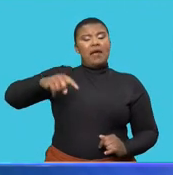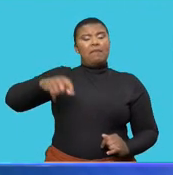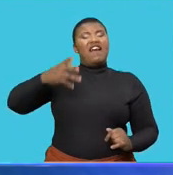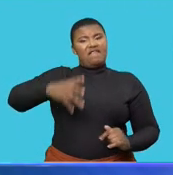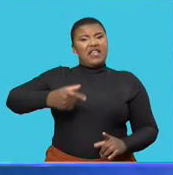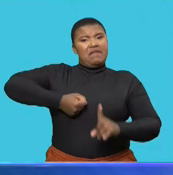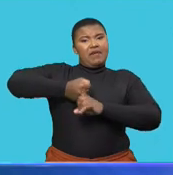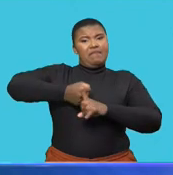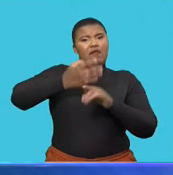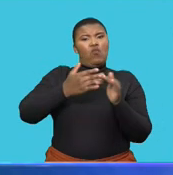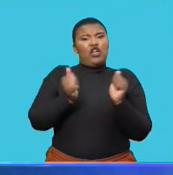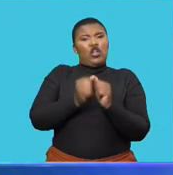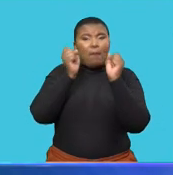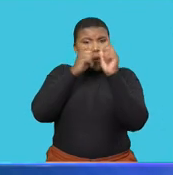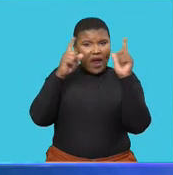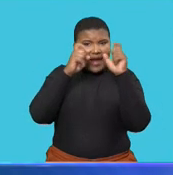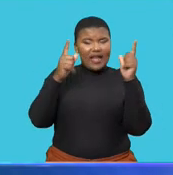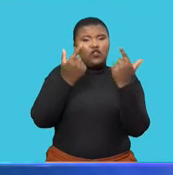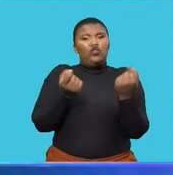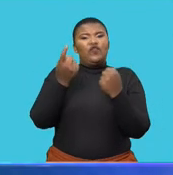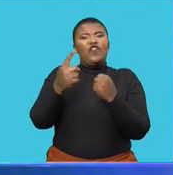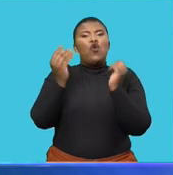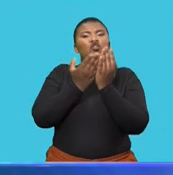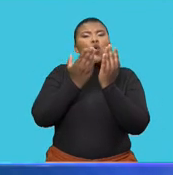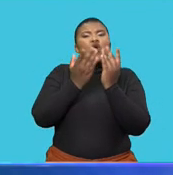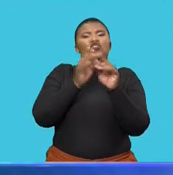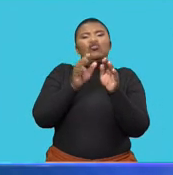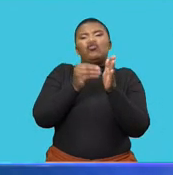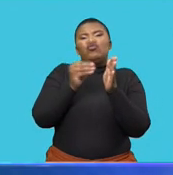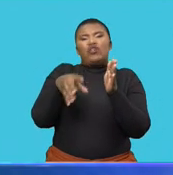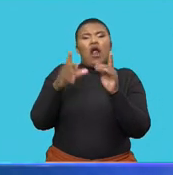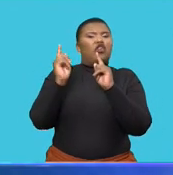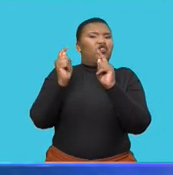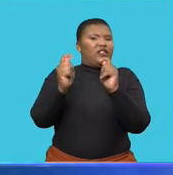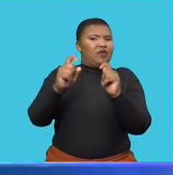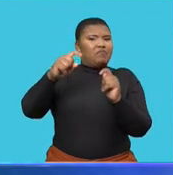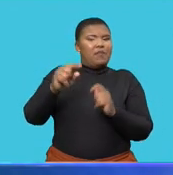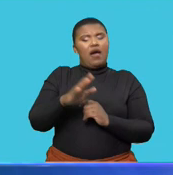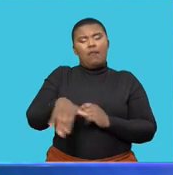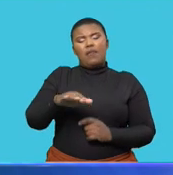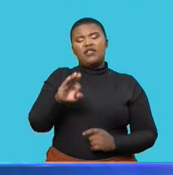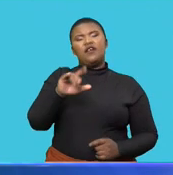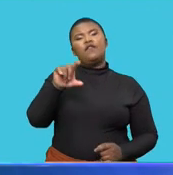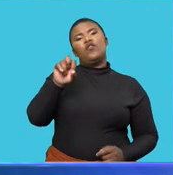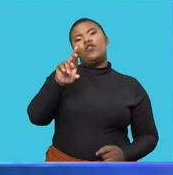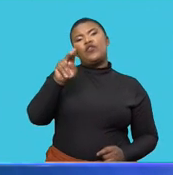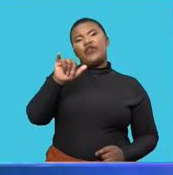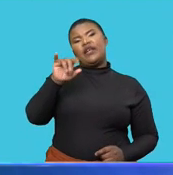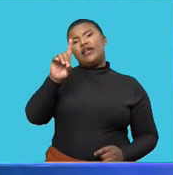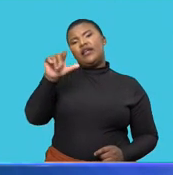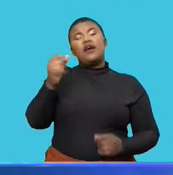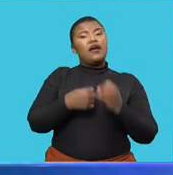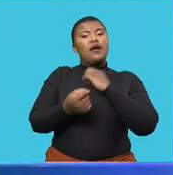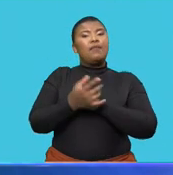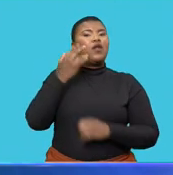Month campaign by holding an awareness workshop for scholar transport drivers in Florida this morning. The issue of misconduct among drivers was top of